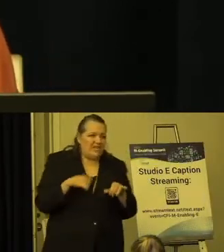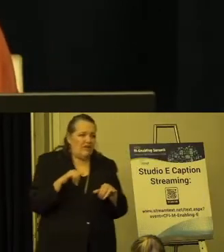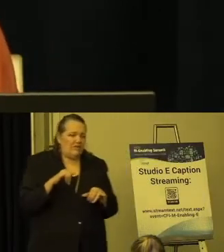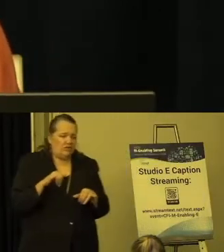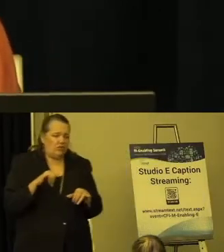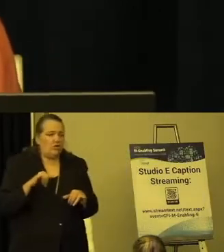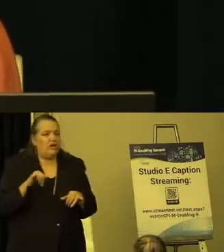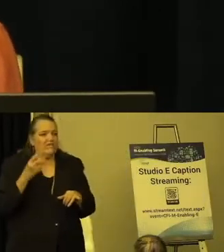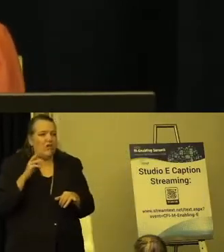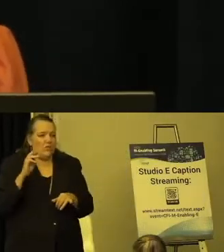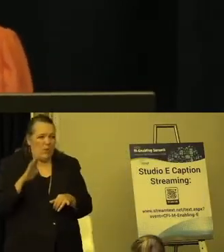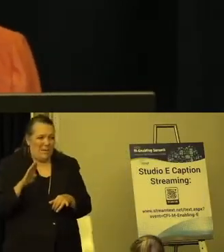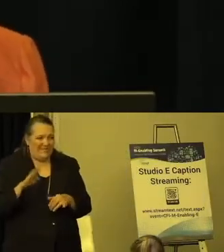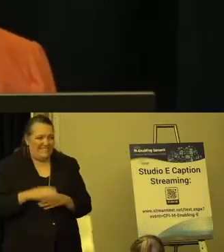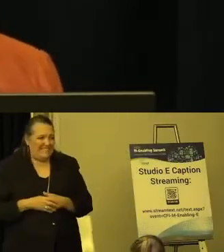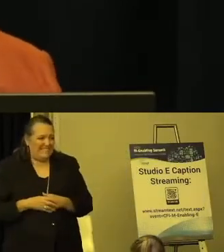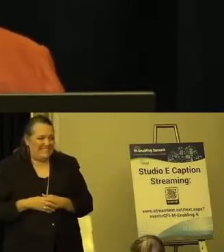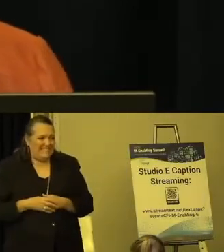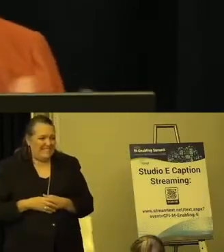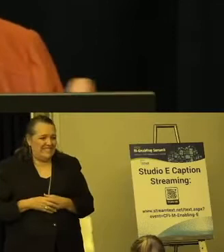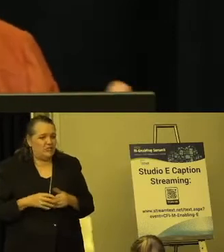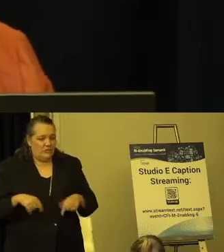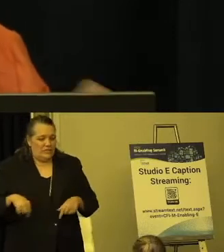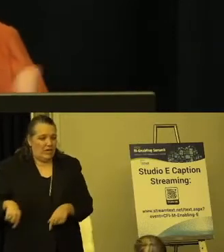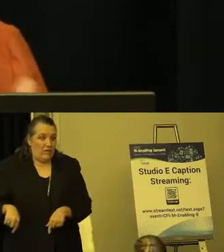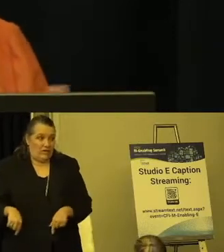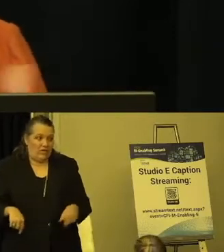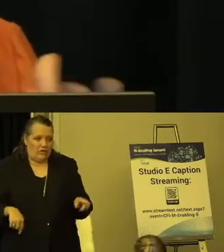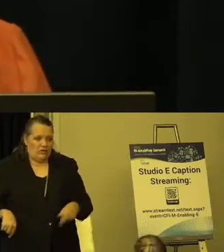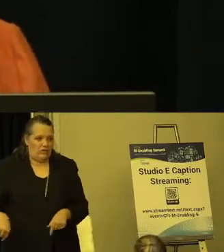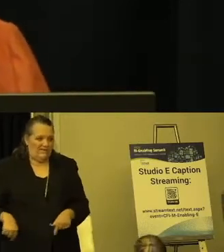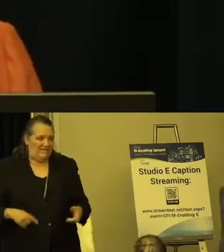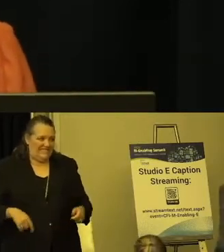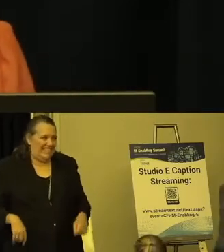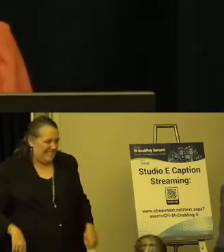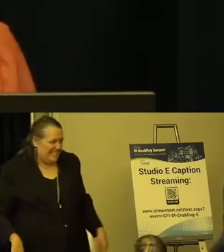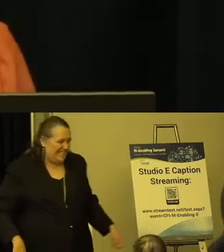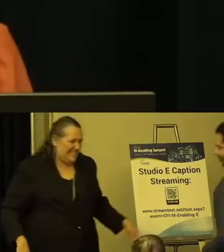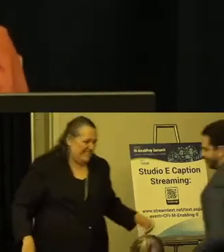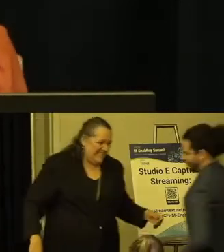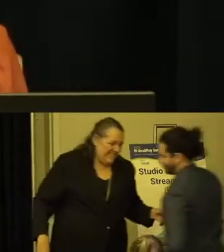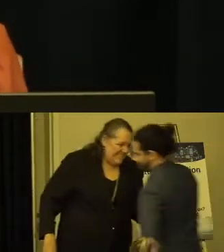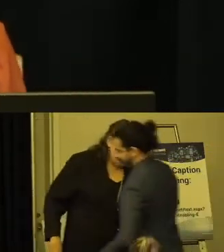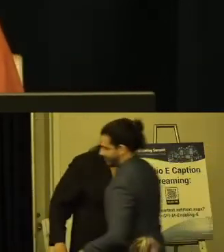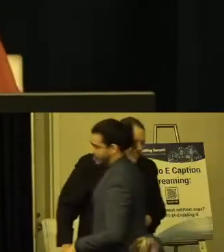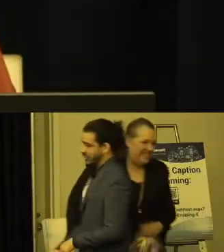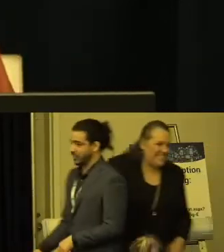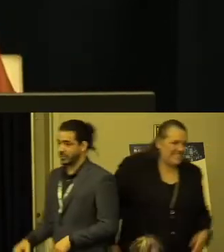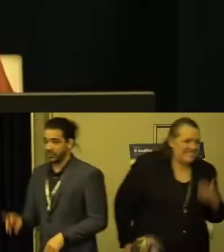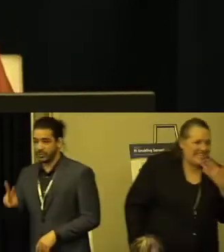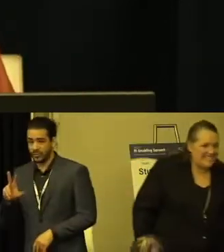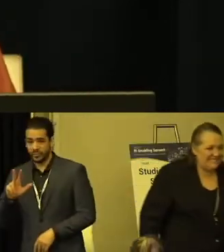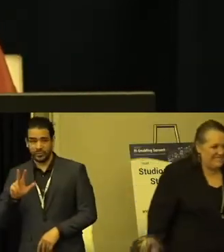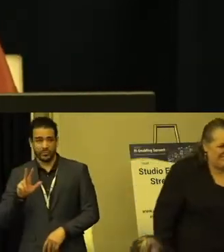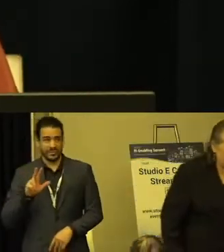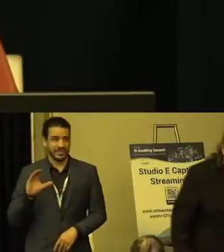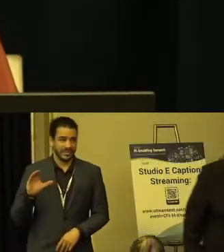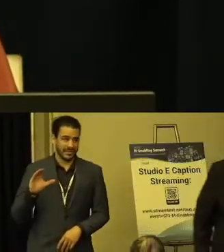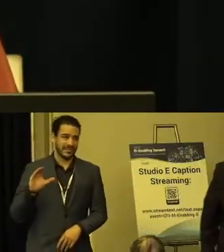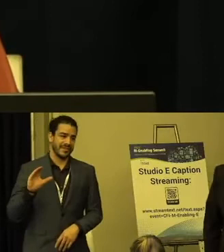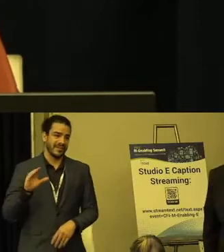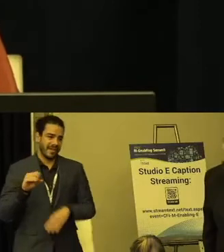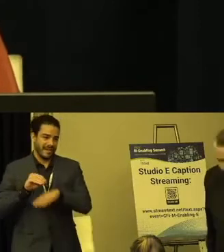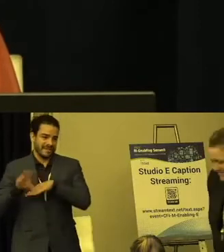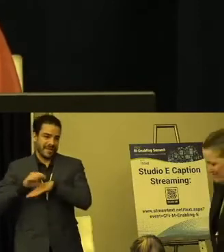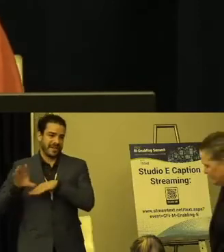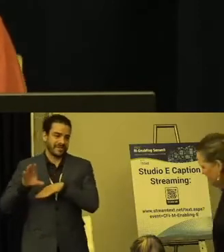The W3C advisory committee, which is made up of all the member representatives of member organizations. And I